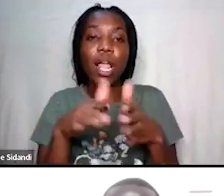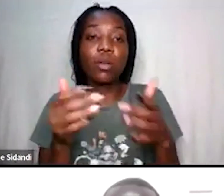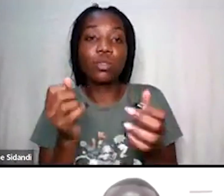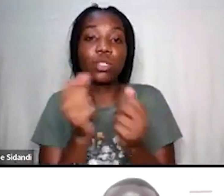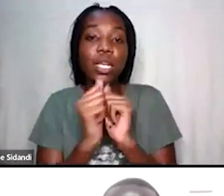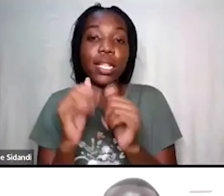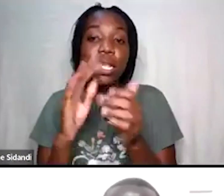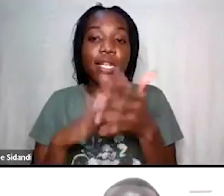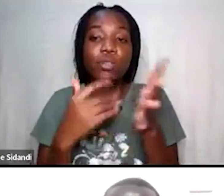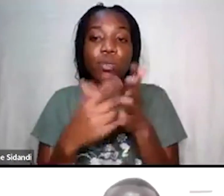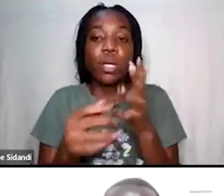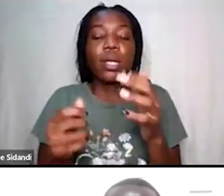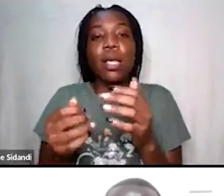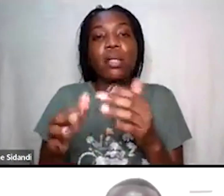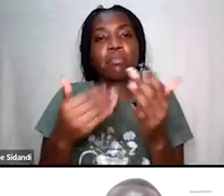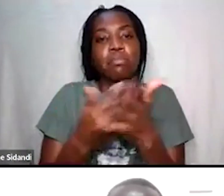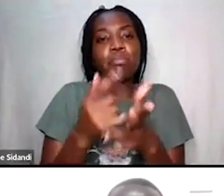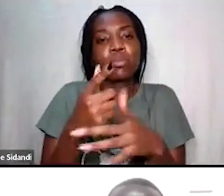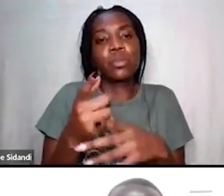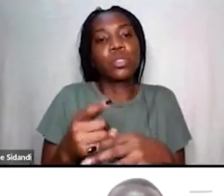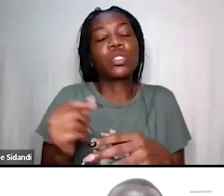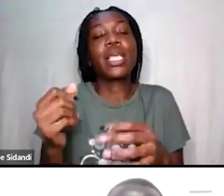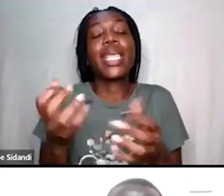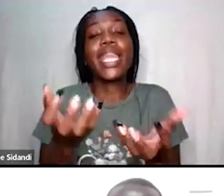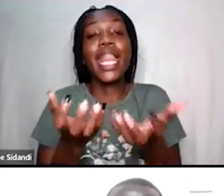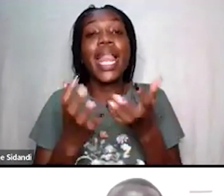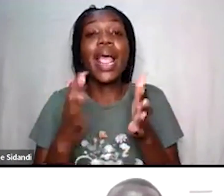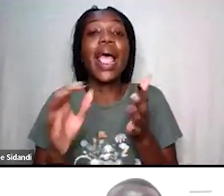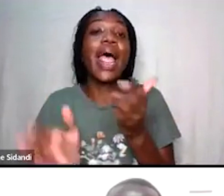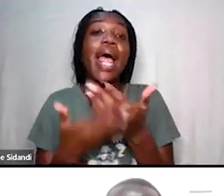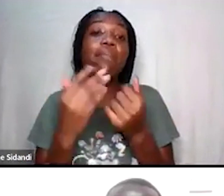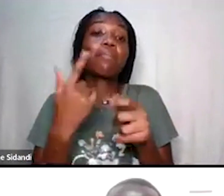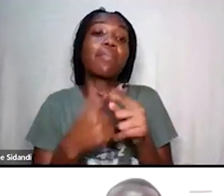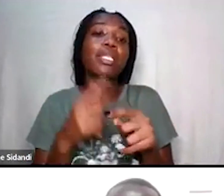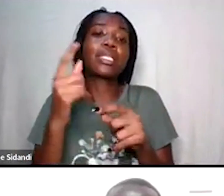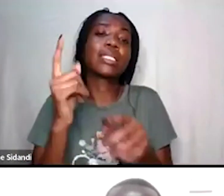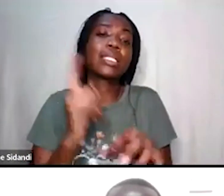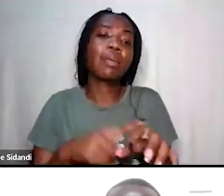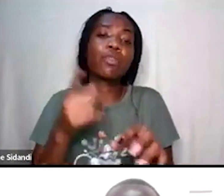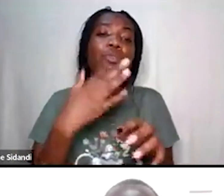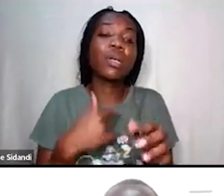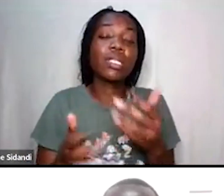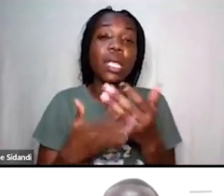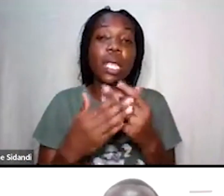to you when they need help, but turn you down when you need their help?